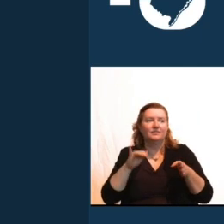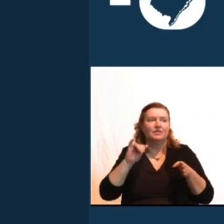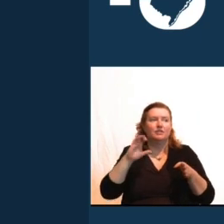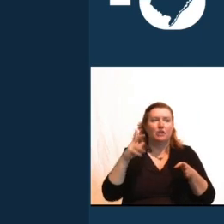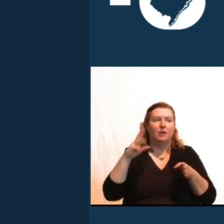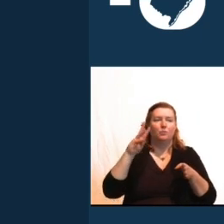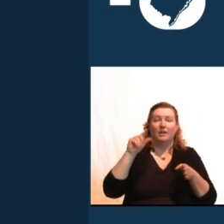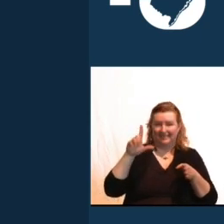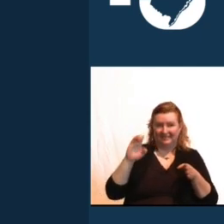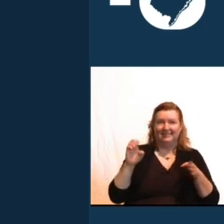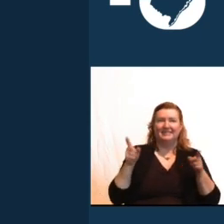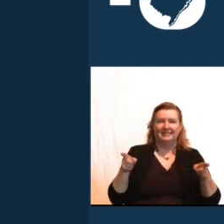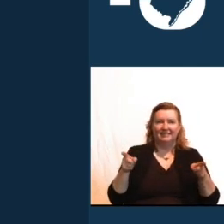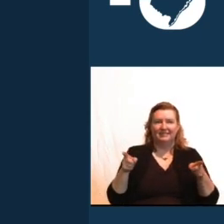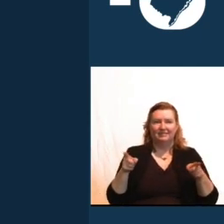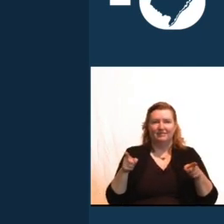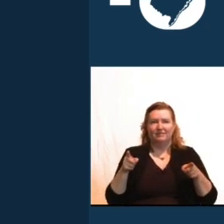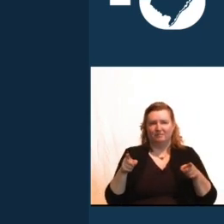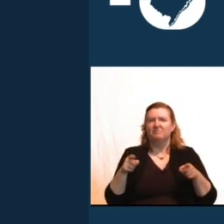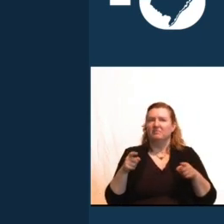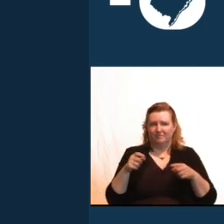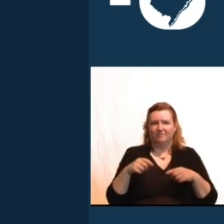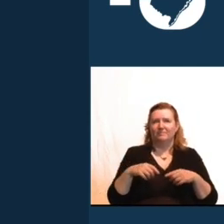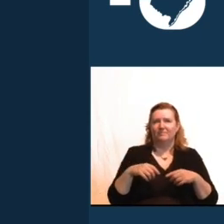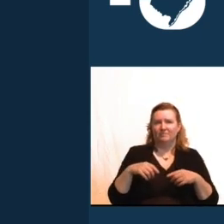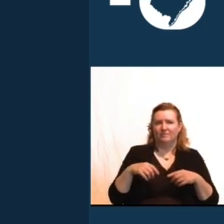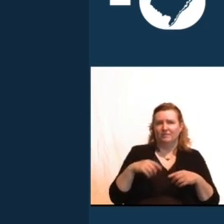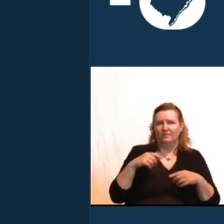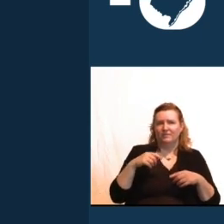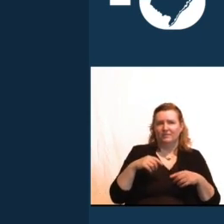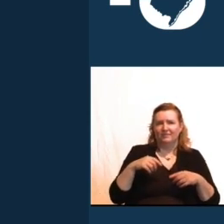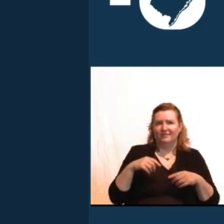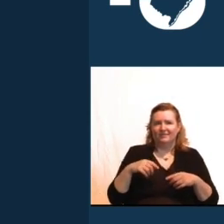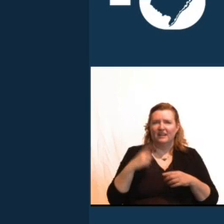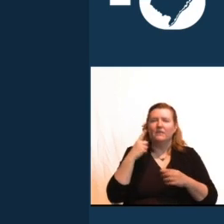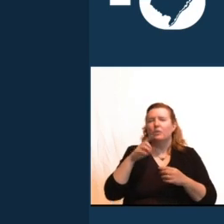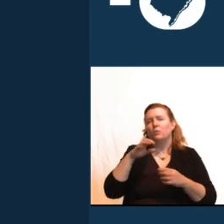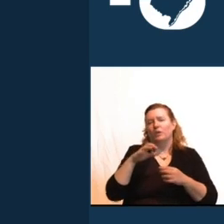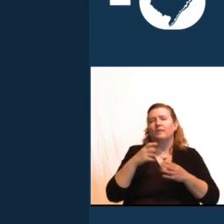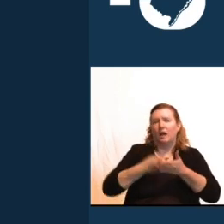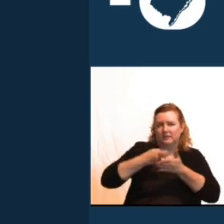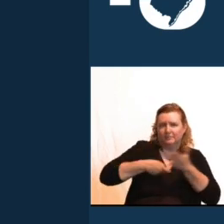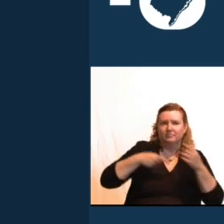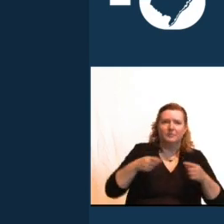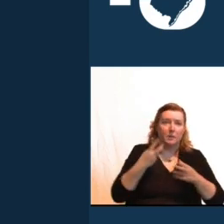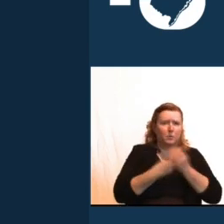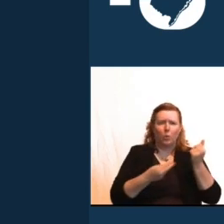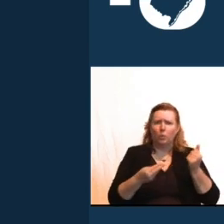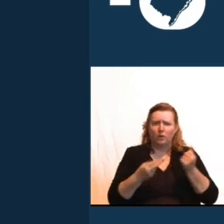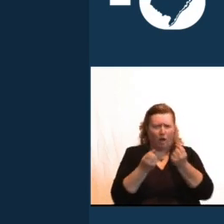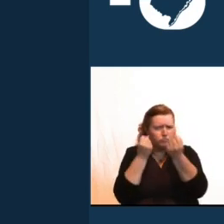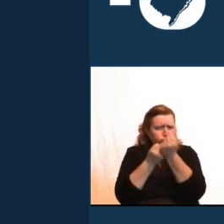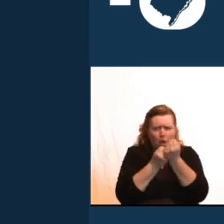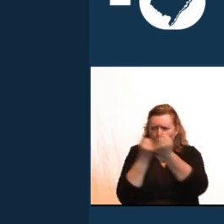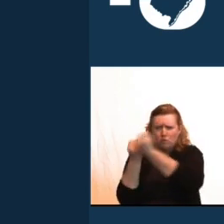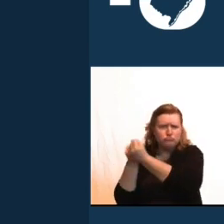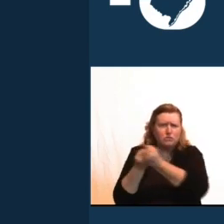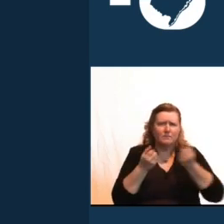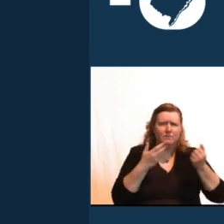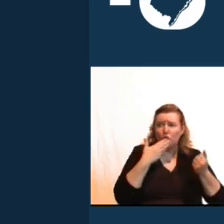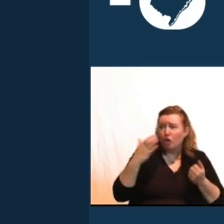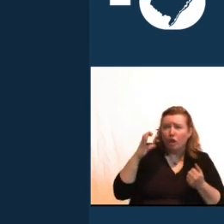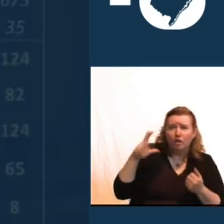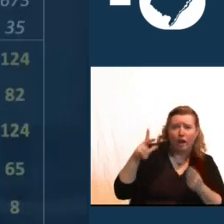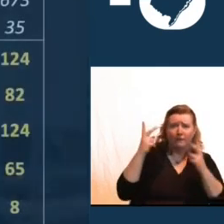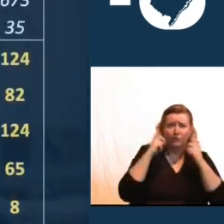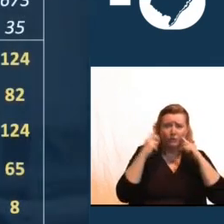wish them and all of Team USA the very, very best. And with that, Judy, let's do our final run-through of